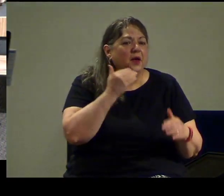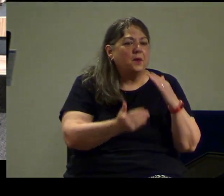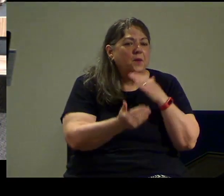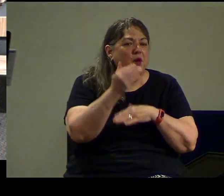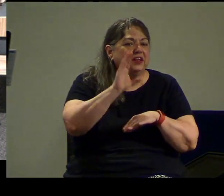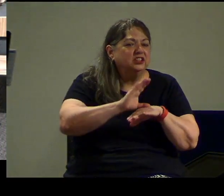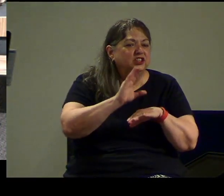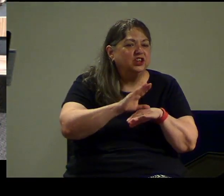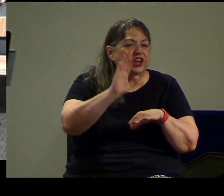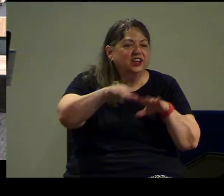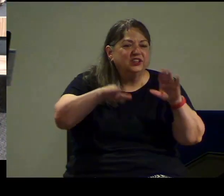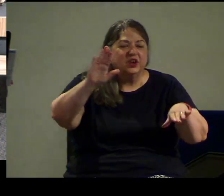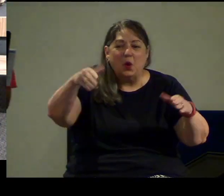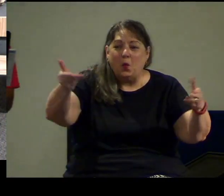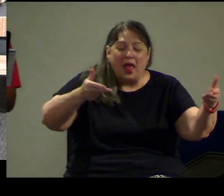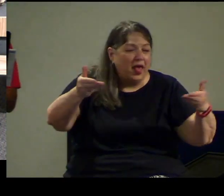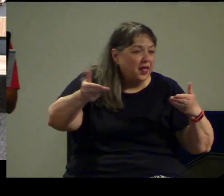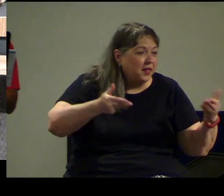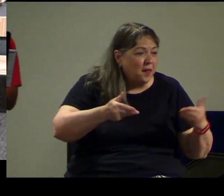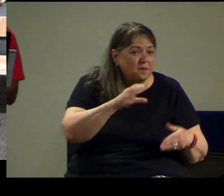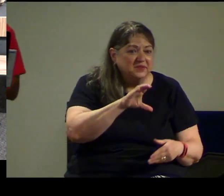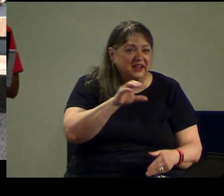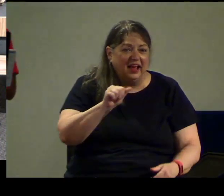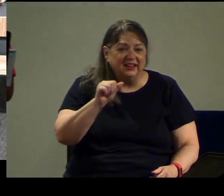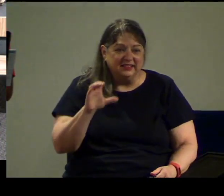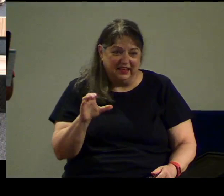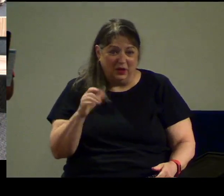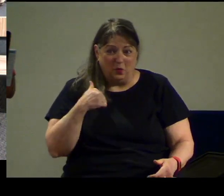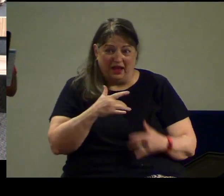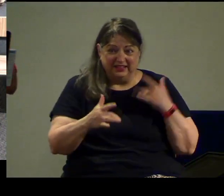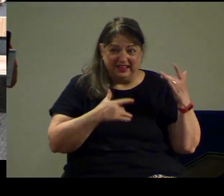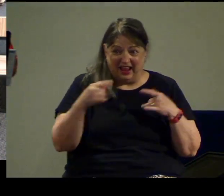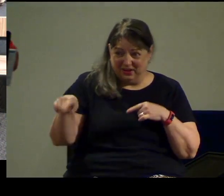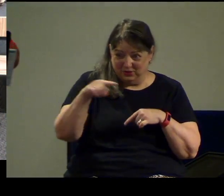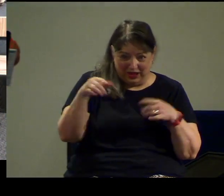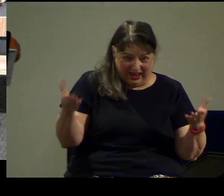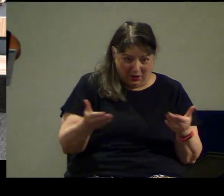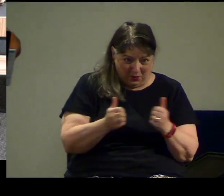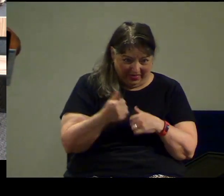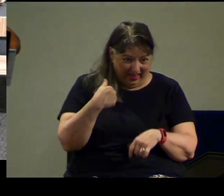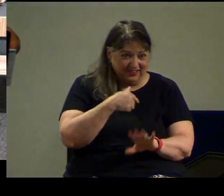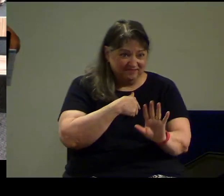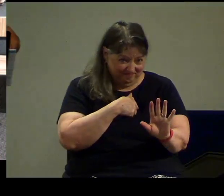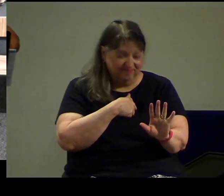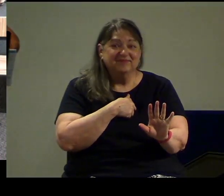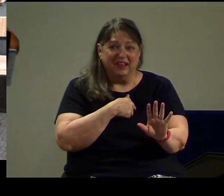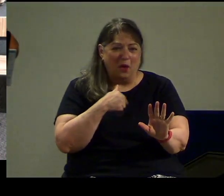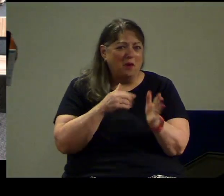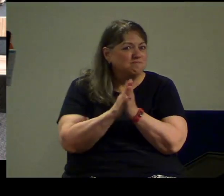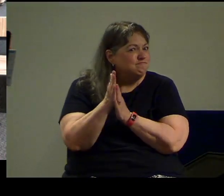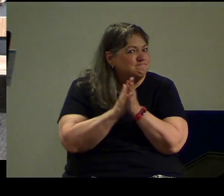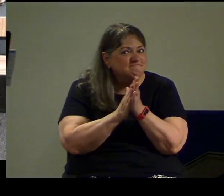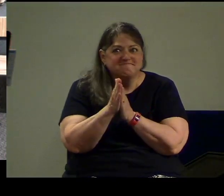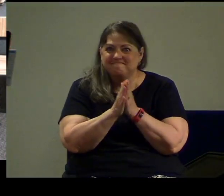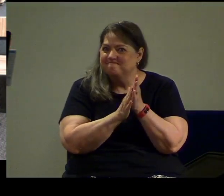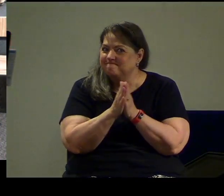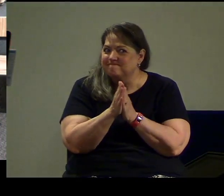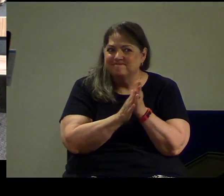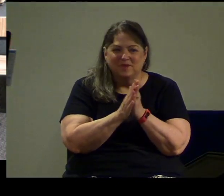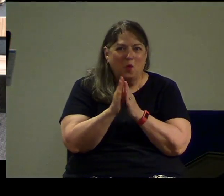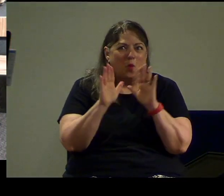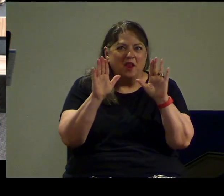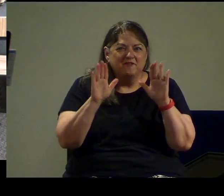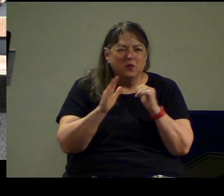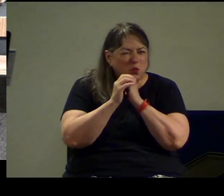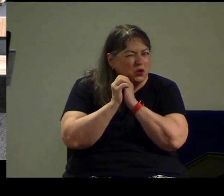Welcome to Community Alliance Church. We're excited that you're here with us, and we look forward to great